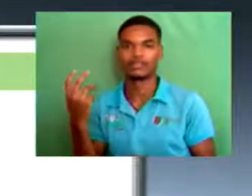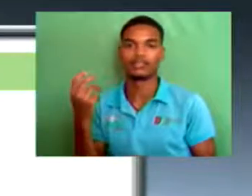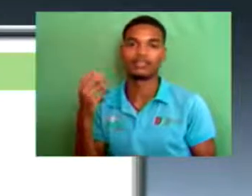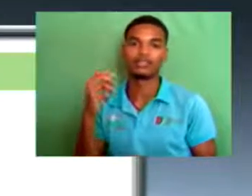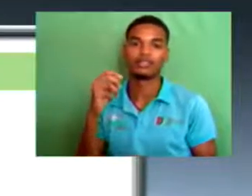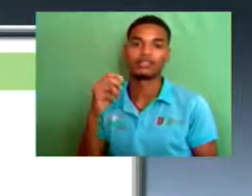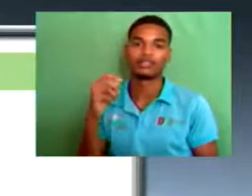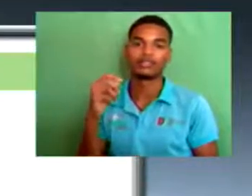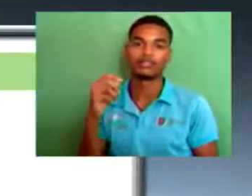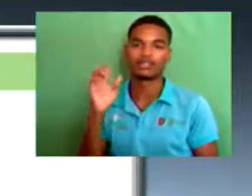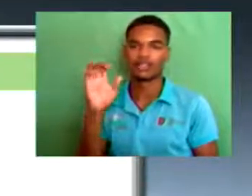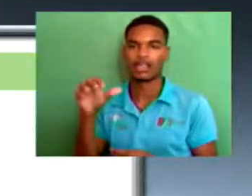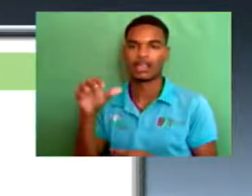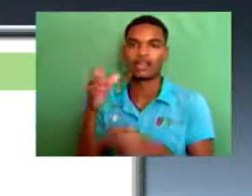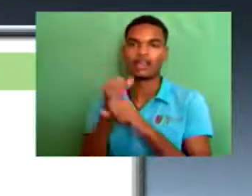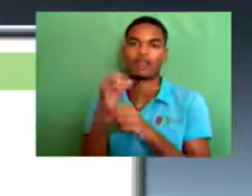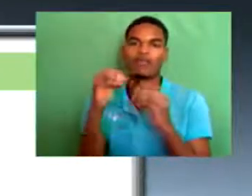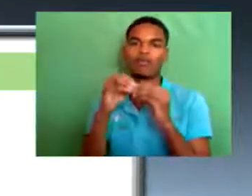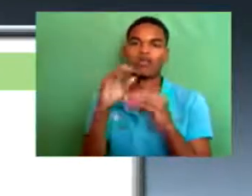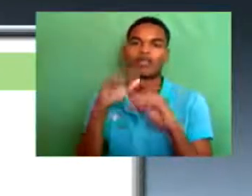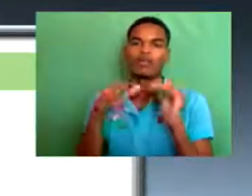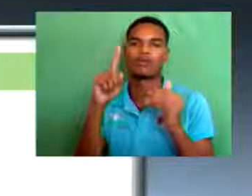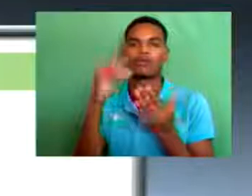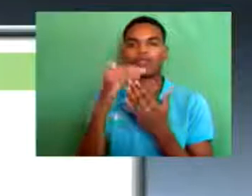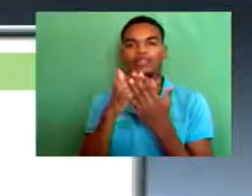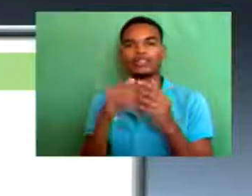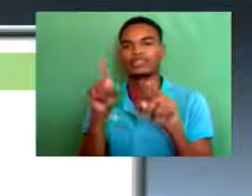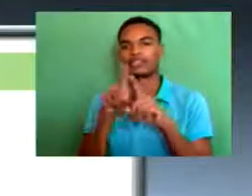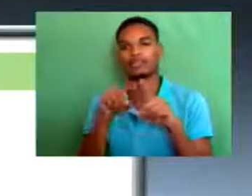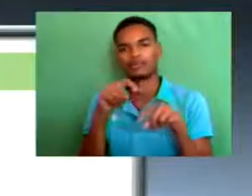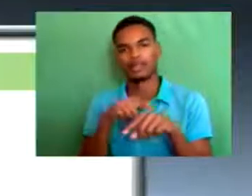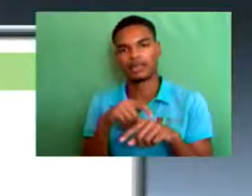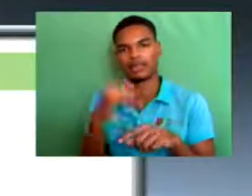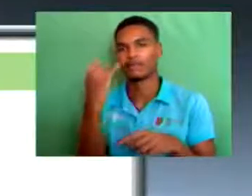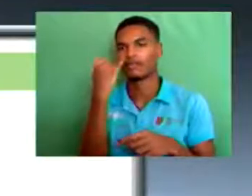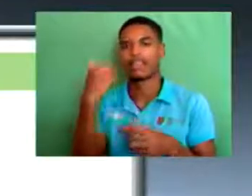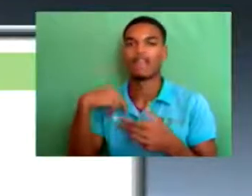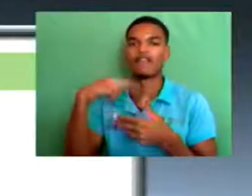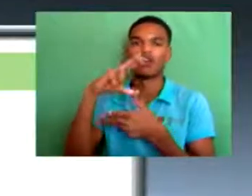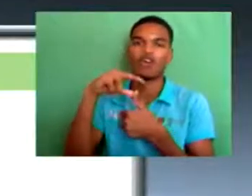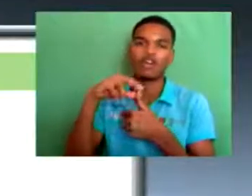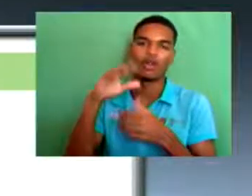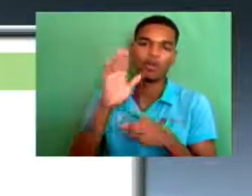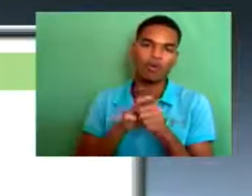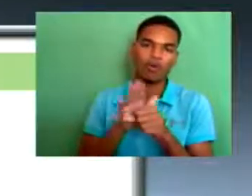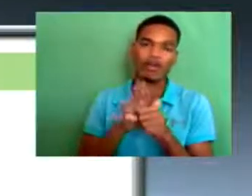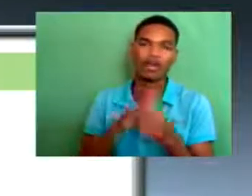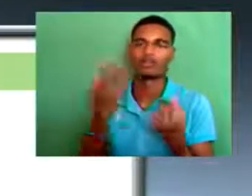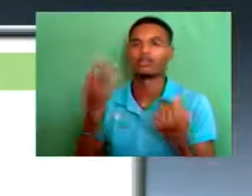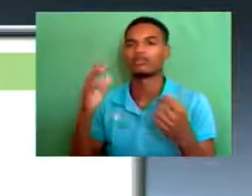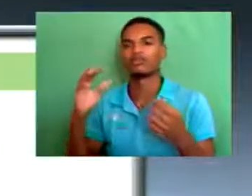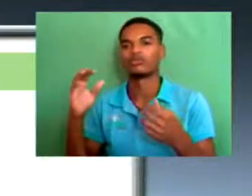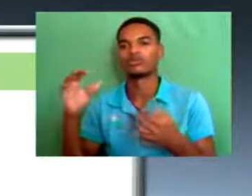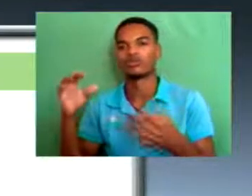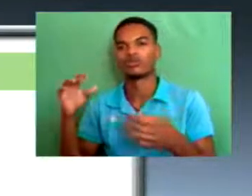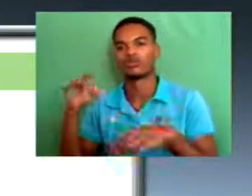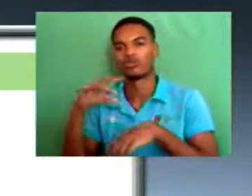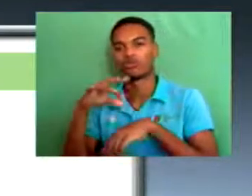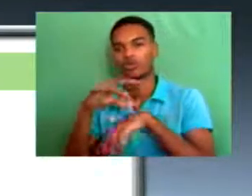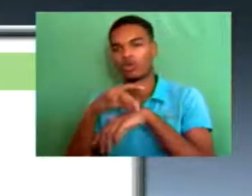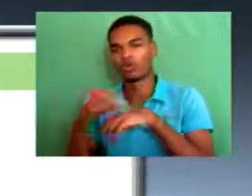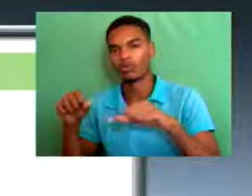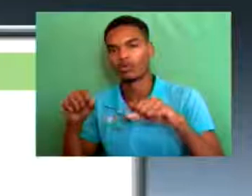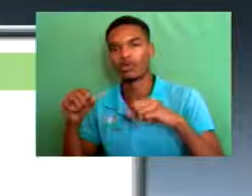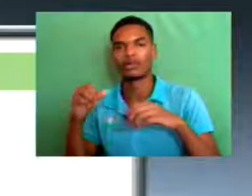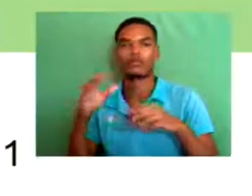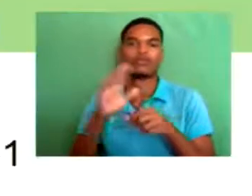same time. Could be a lot of things at the same time. You may have a hurricane warning, a coastal flood warning. You may have an evacuation. You may be sending a notice